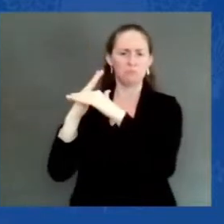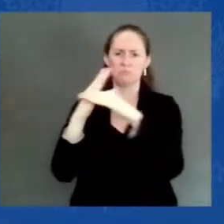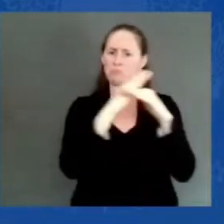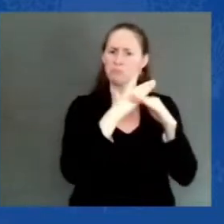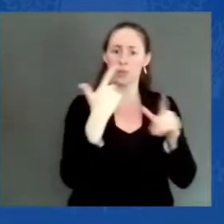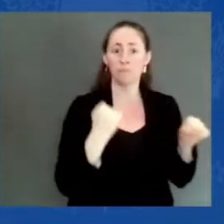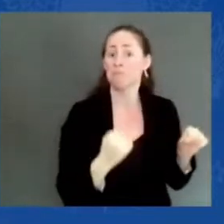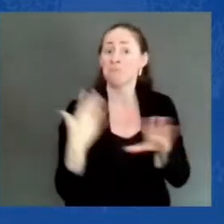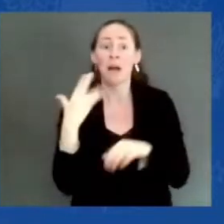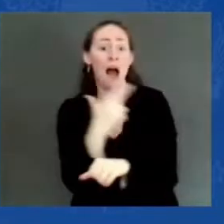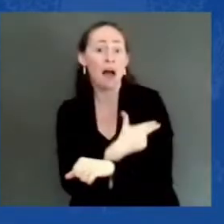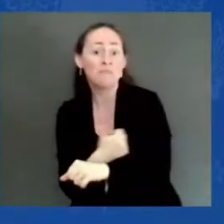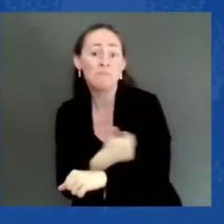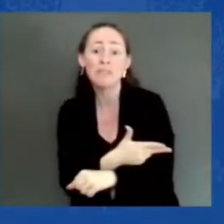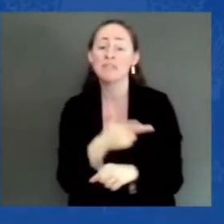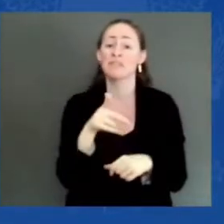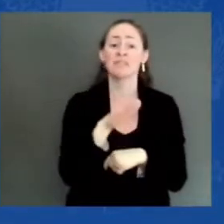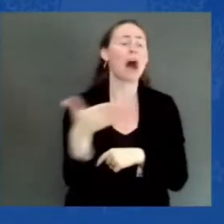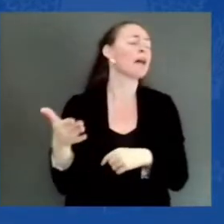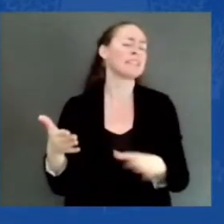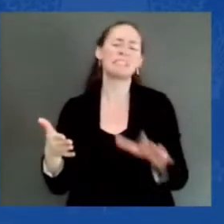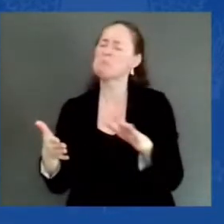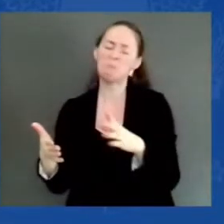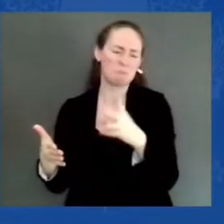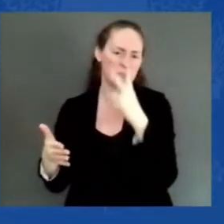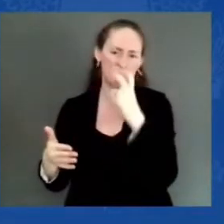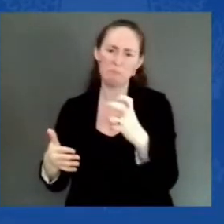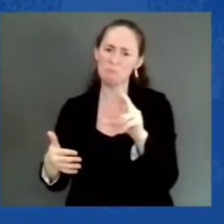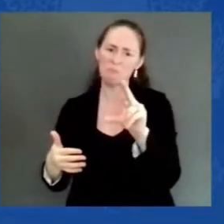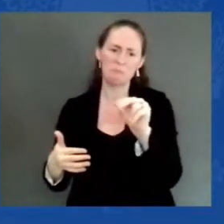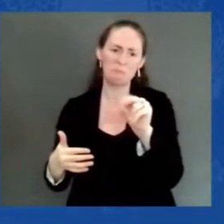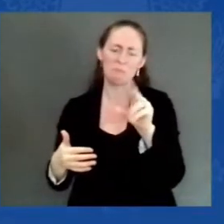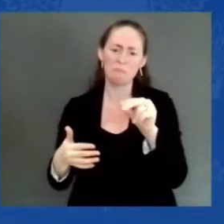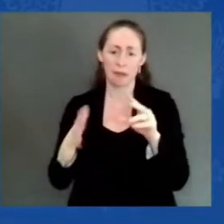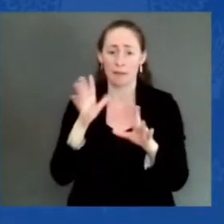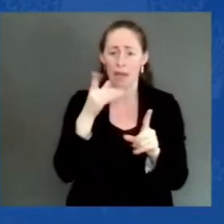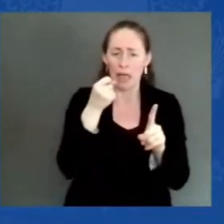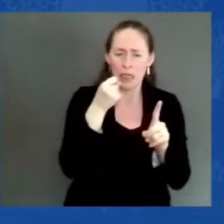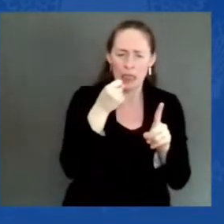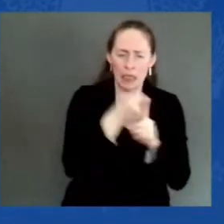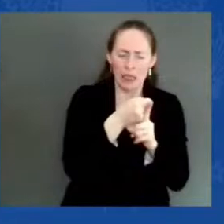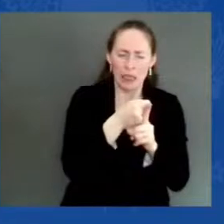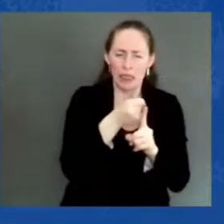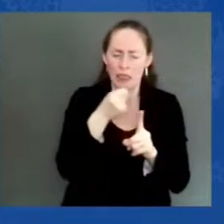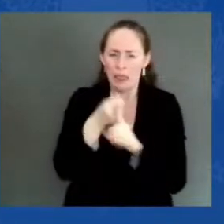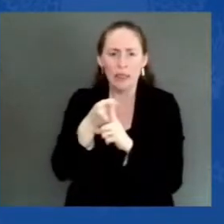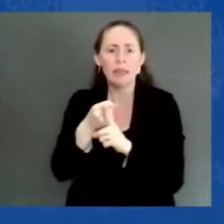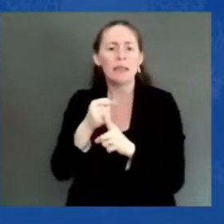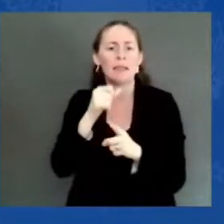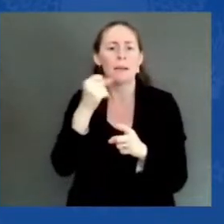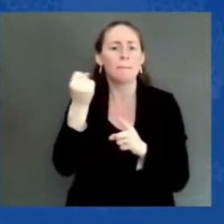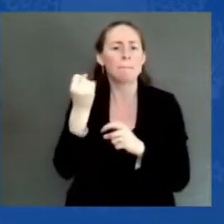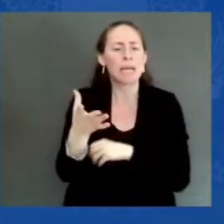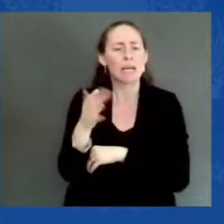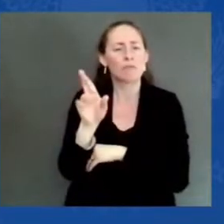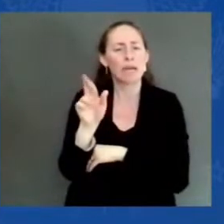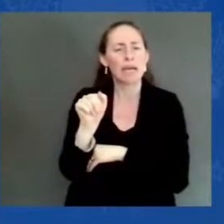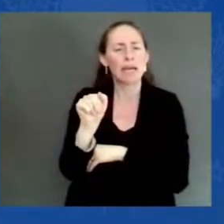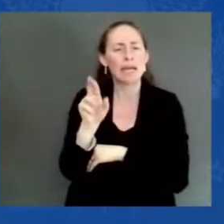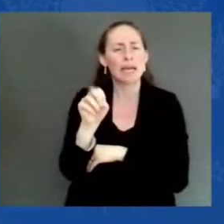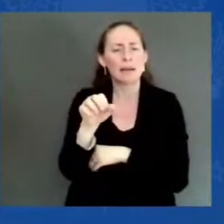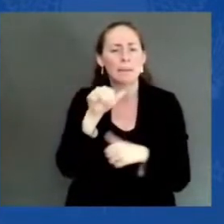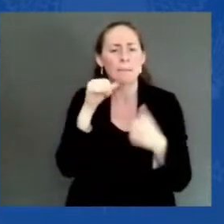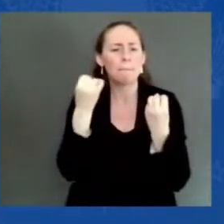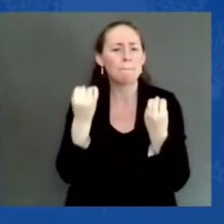of people going to the hospital today are those who have been vaccinated. But we have a responsibility to give the maximum amount of